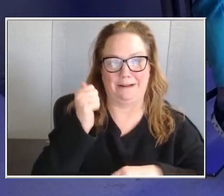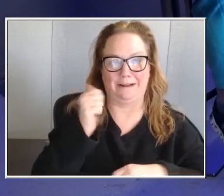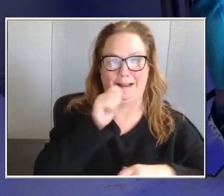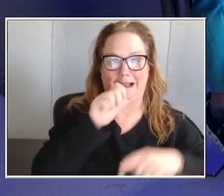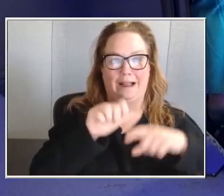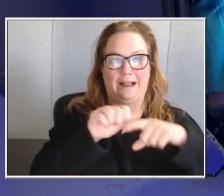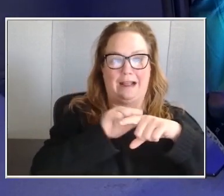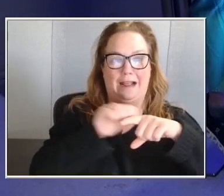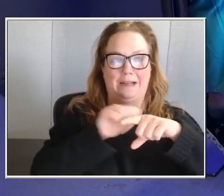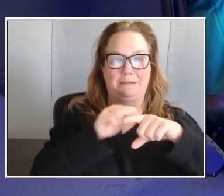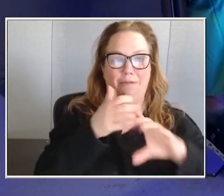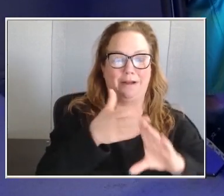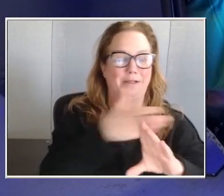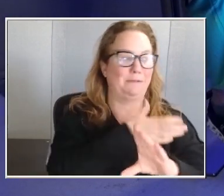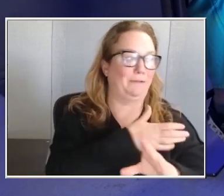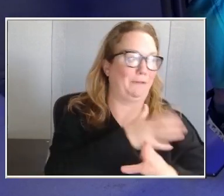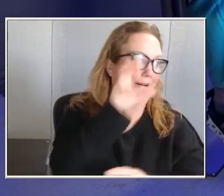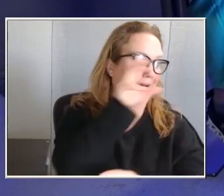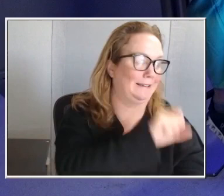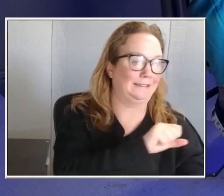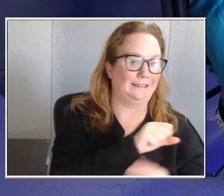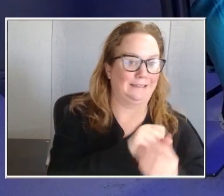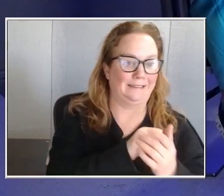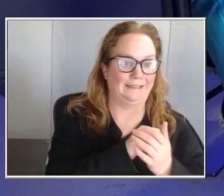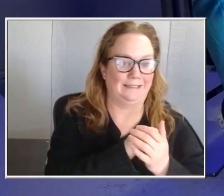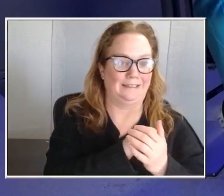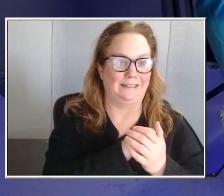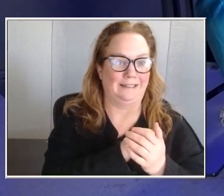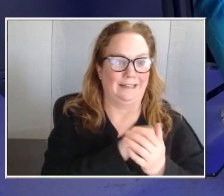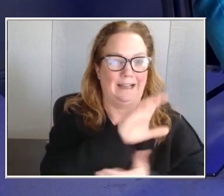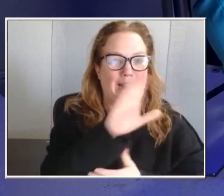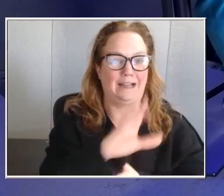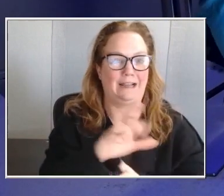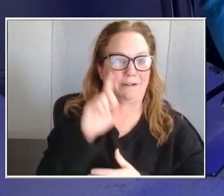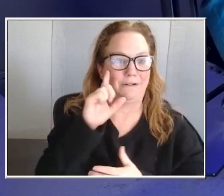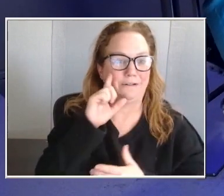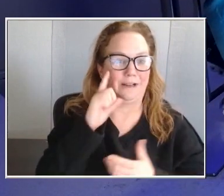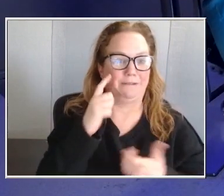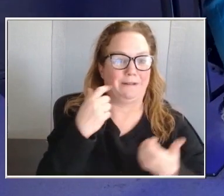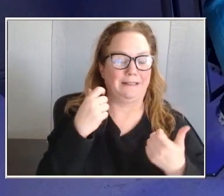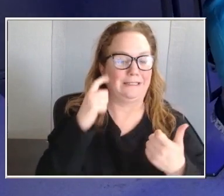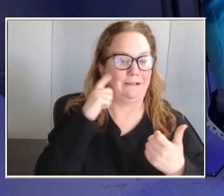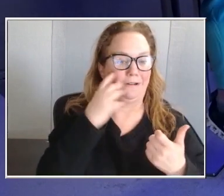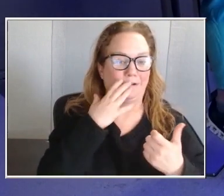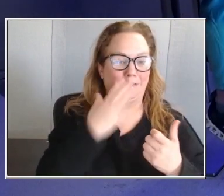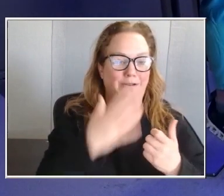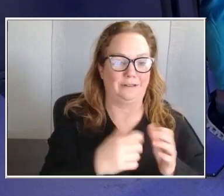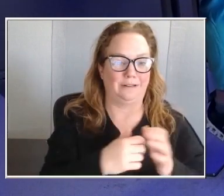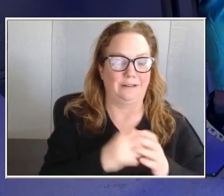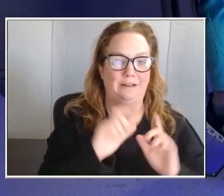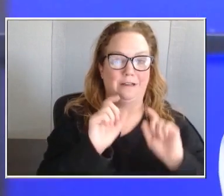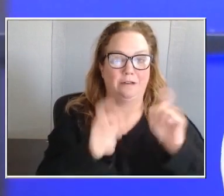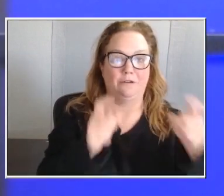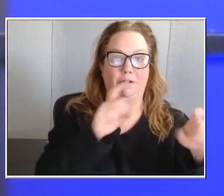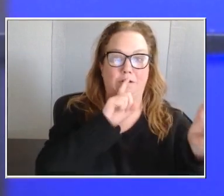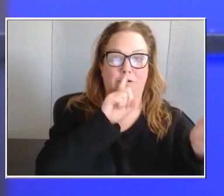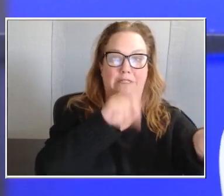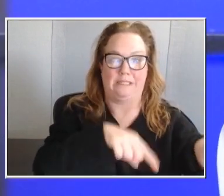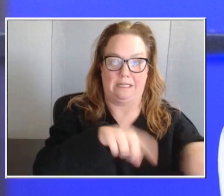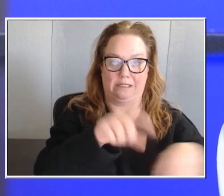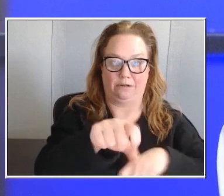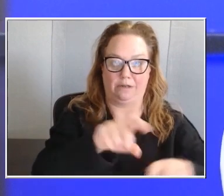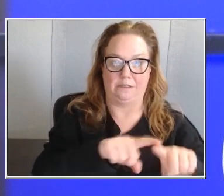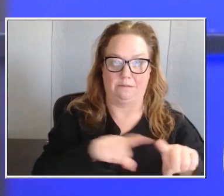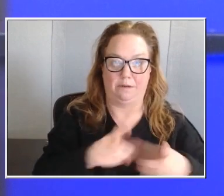fluffing the drapes, apparently, but I've never tried it, but it sounded good. Yeah, pretty good. Donation is the answer, but when we talk about